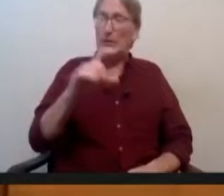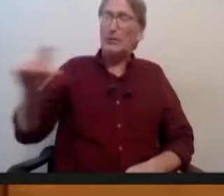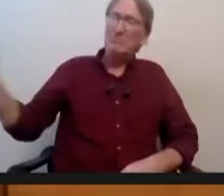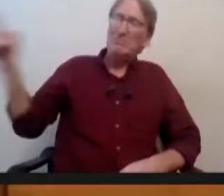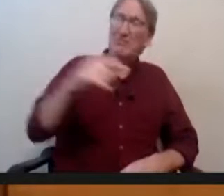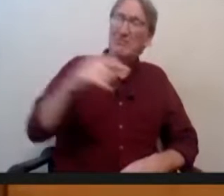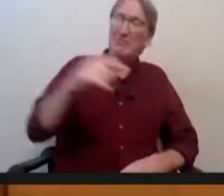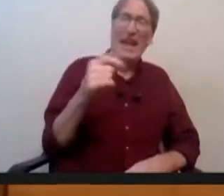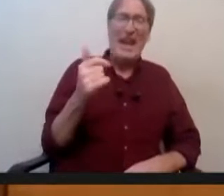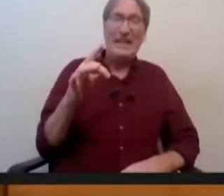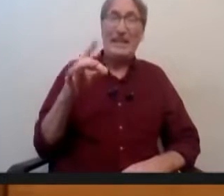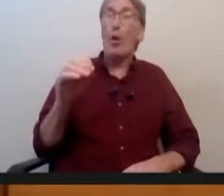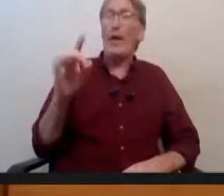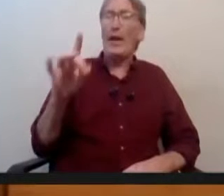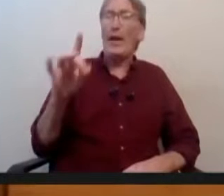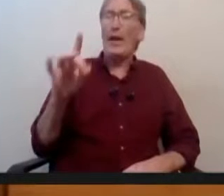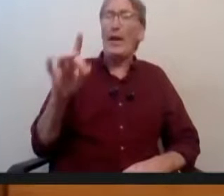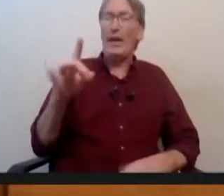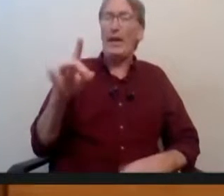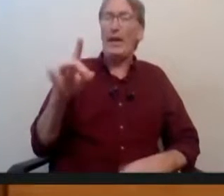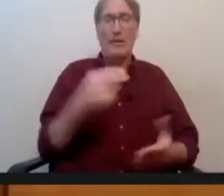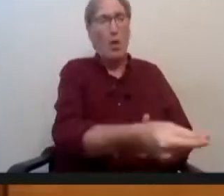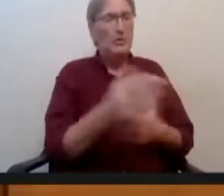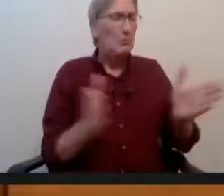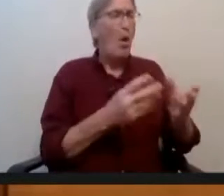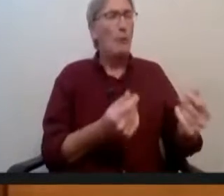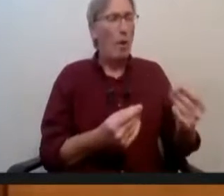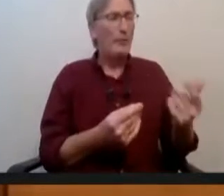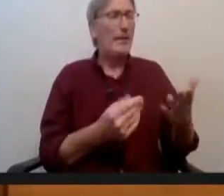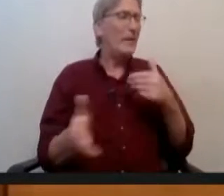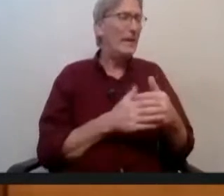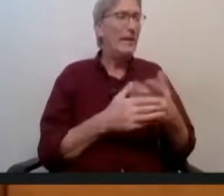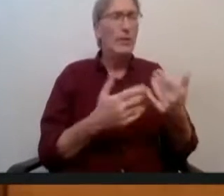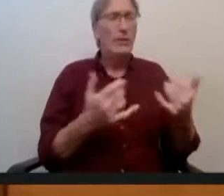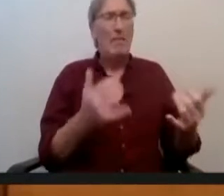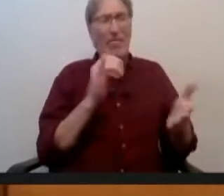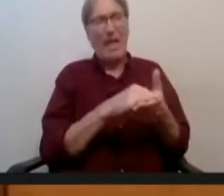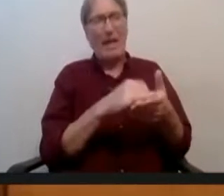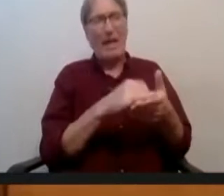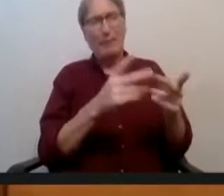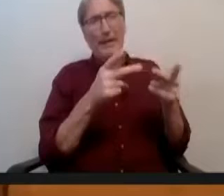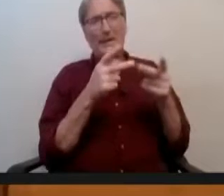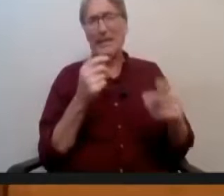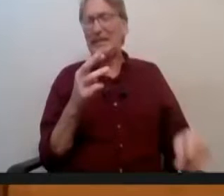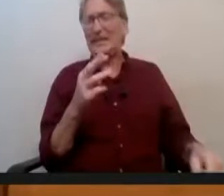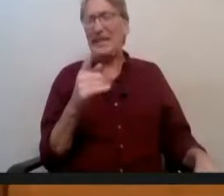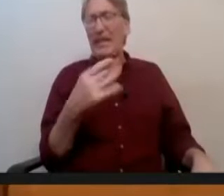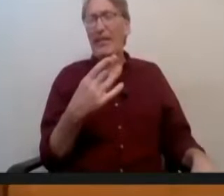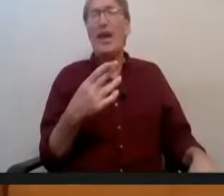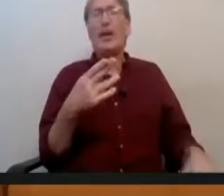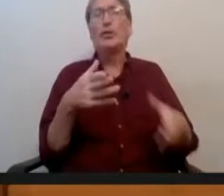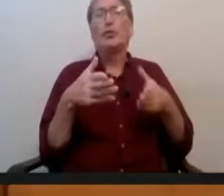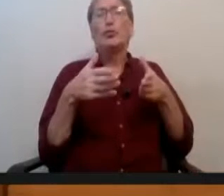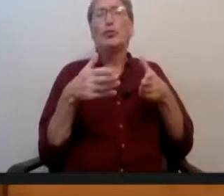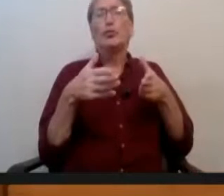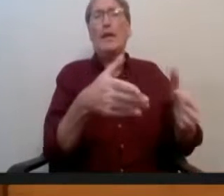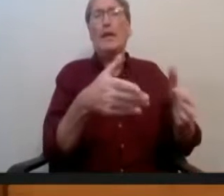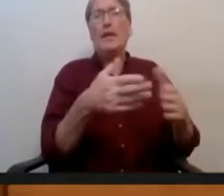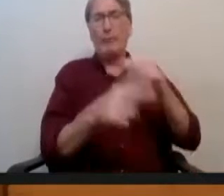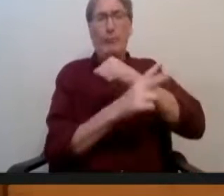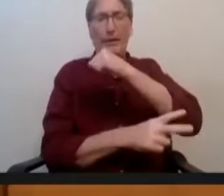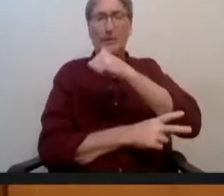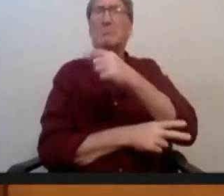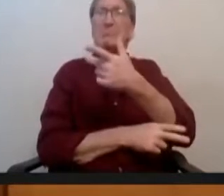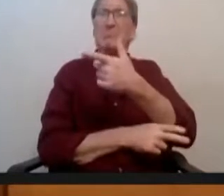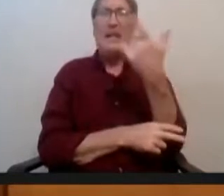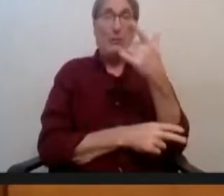after purchasing a small piece of property near the present location of the 16th Street Bridge. Rickenbach would prove to be an